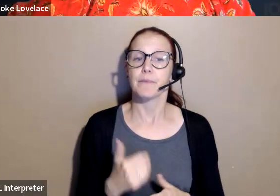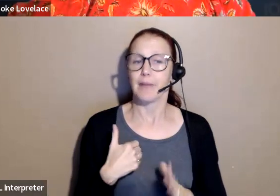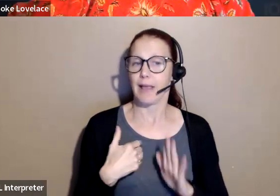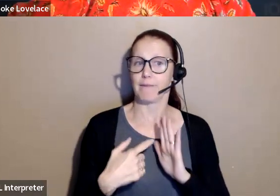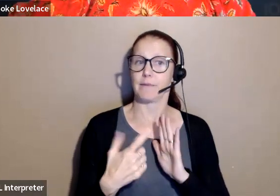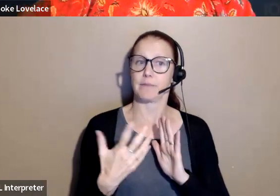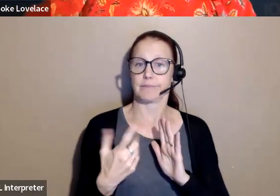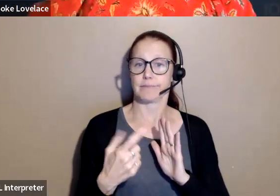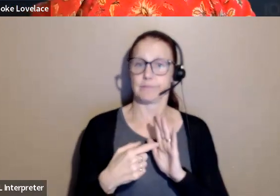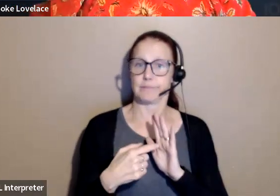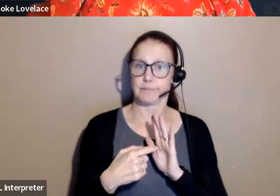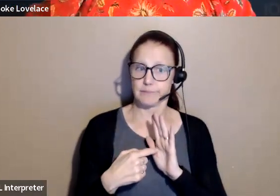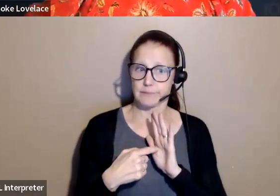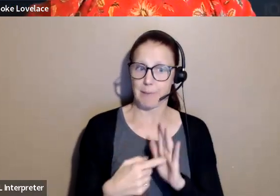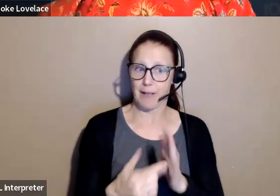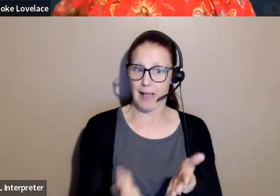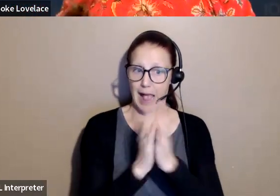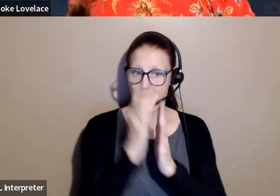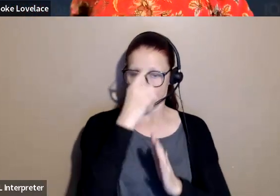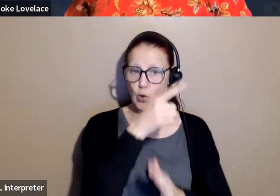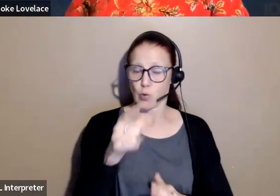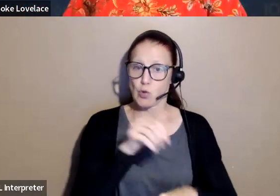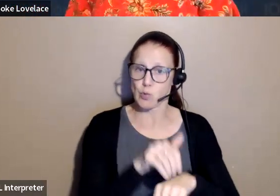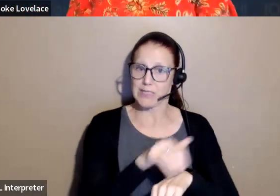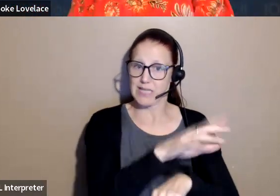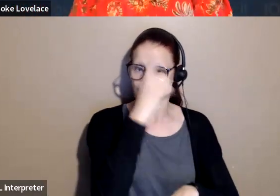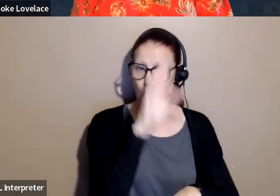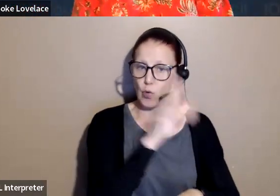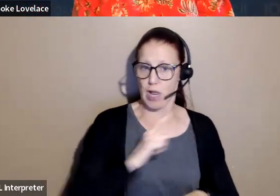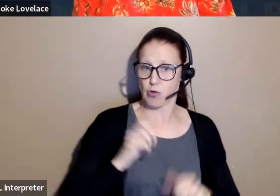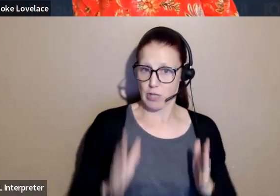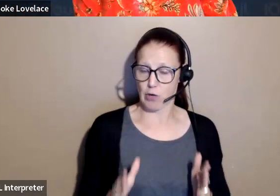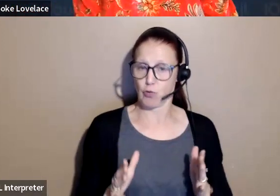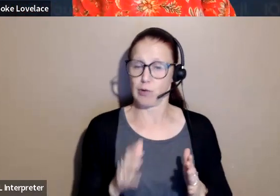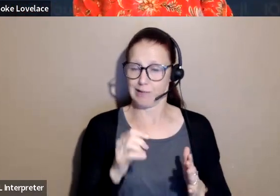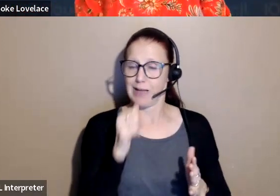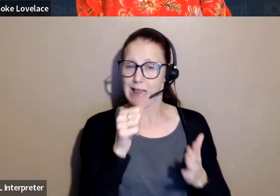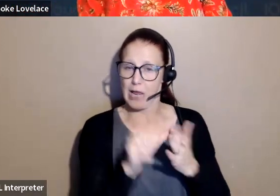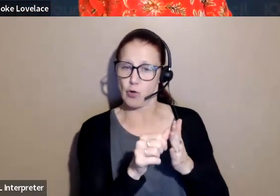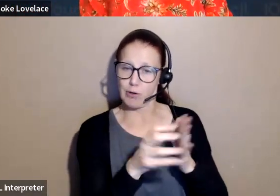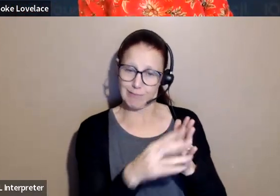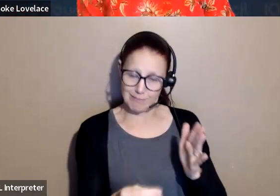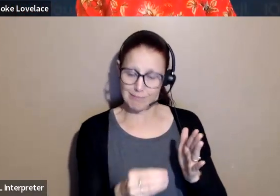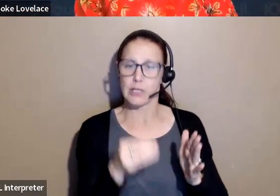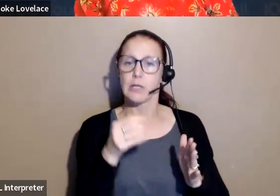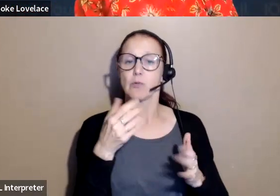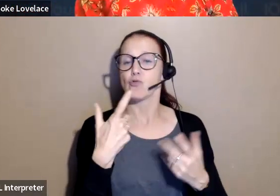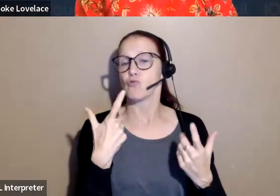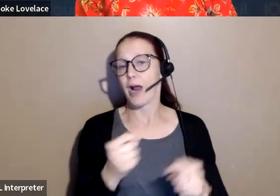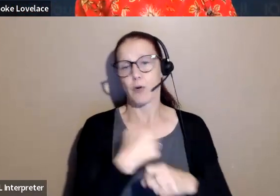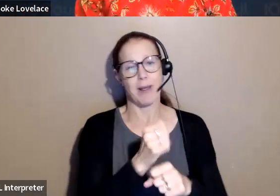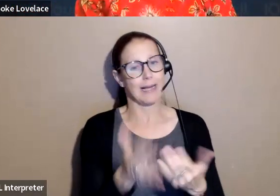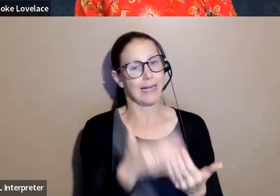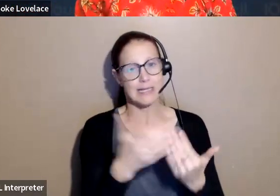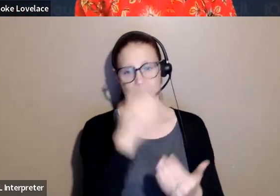sample ask for you to send to your legislators, so that we're trying to make it as easy as possible